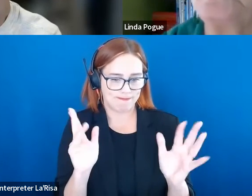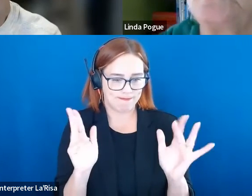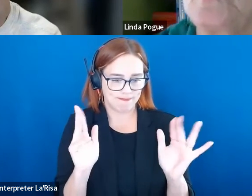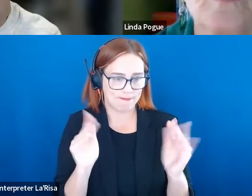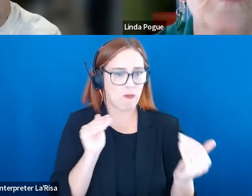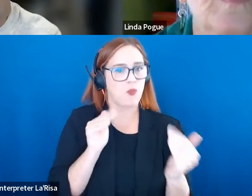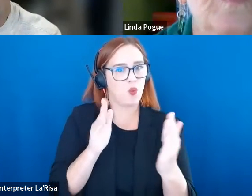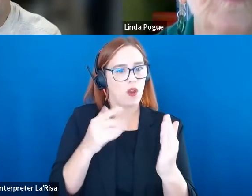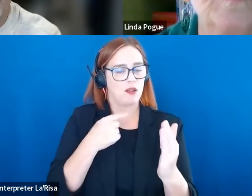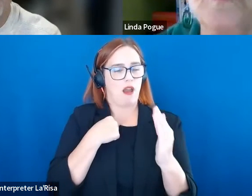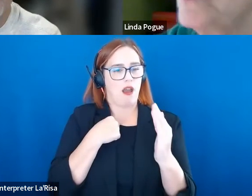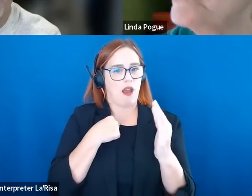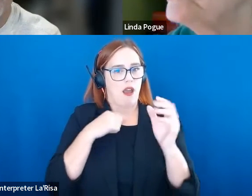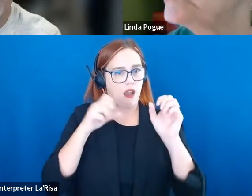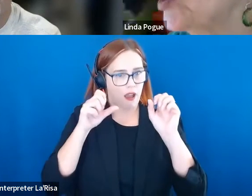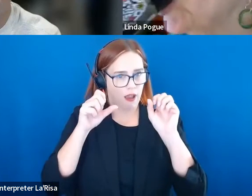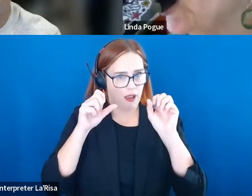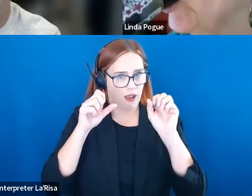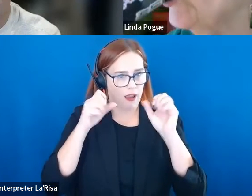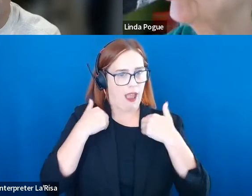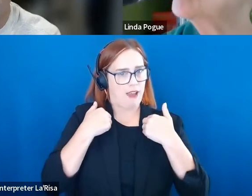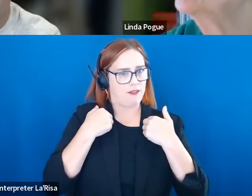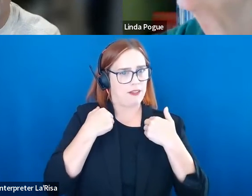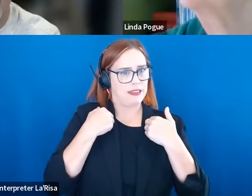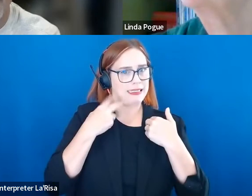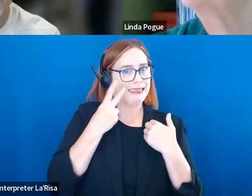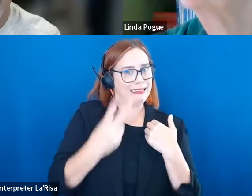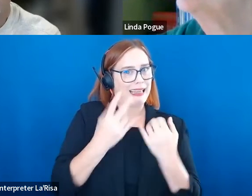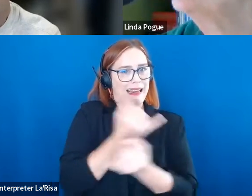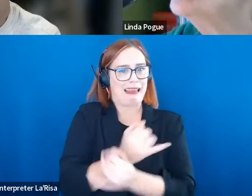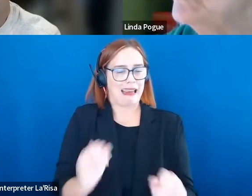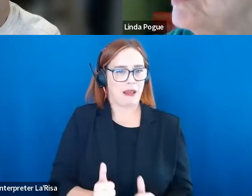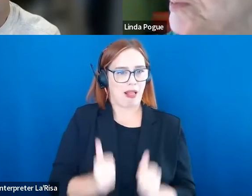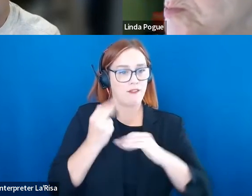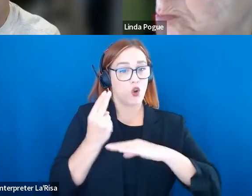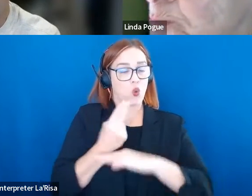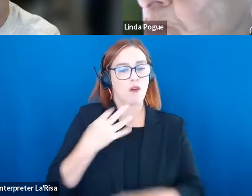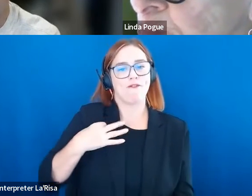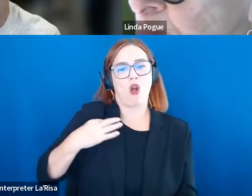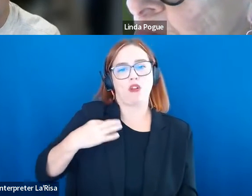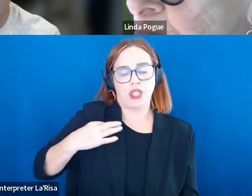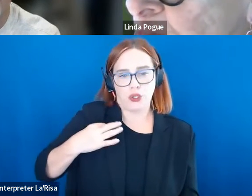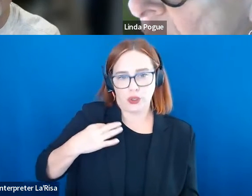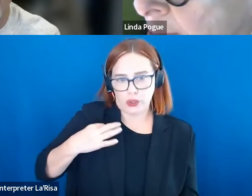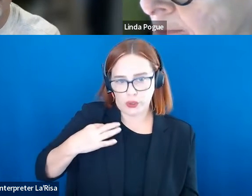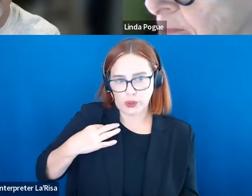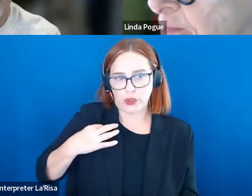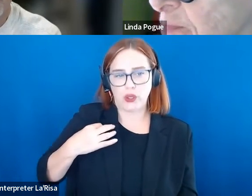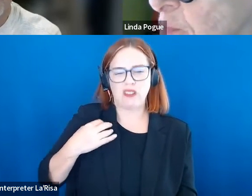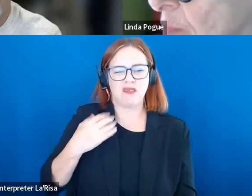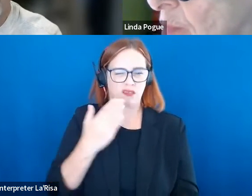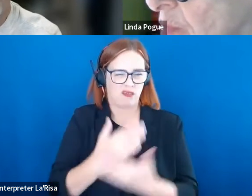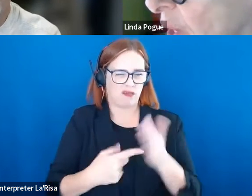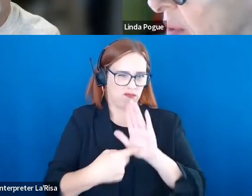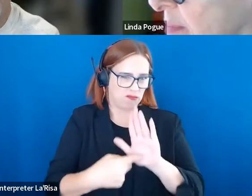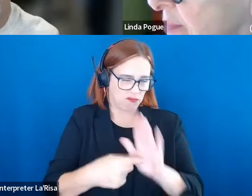ways in which independent living centers use volunteers and giving some examples of our own. So,